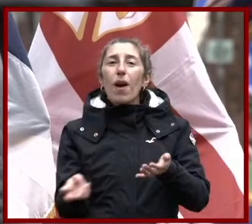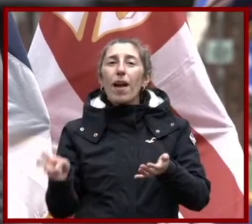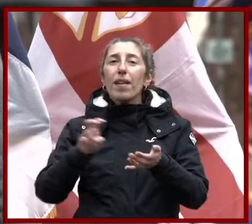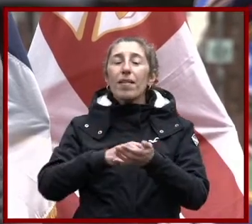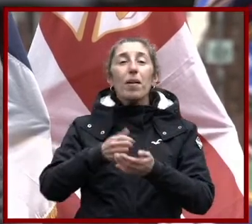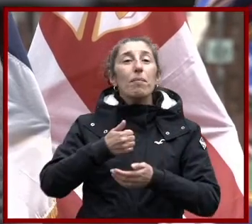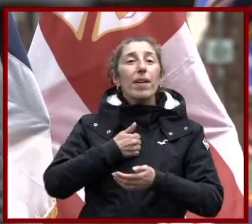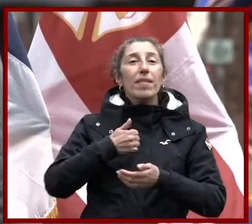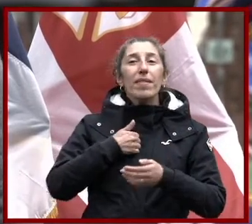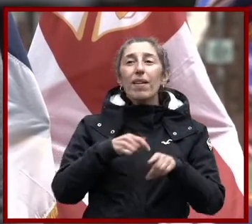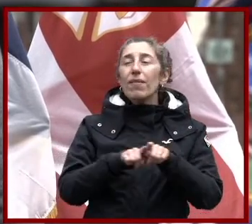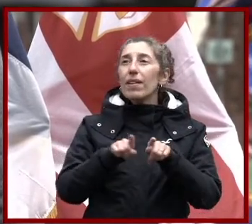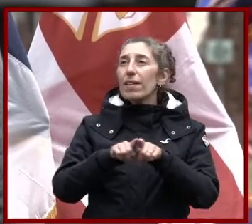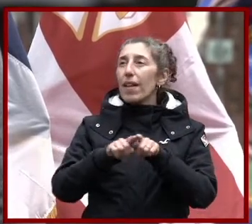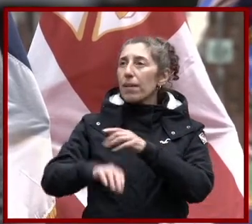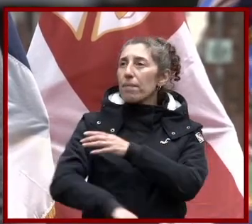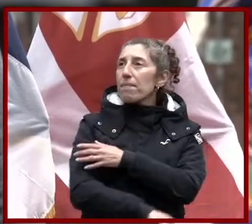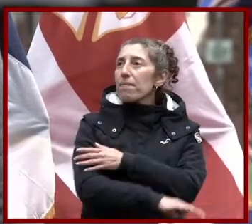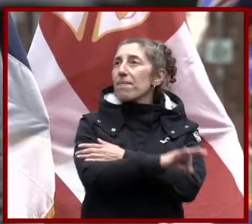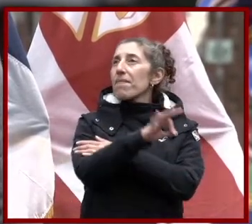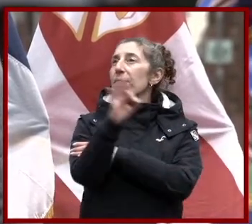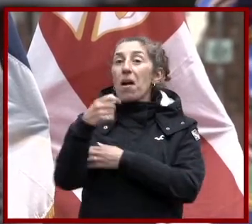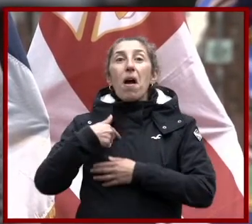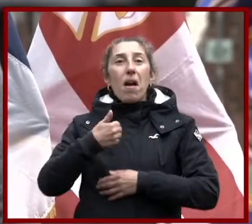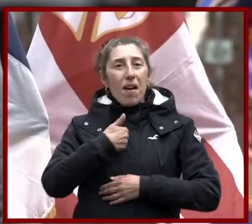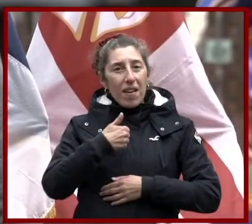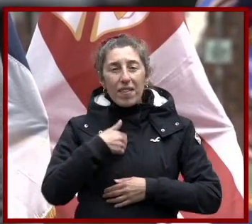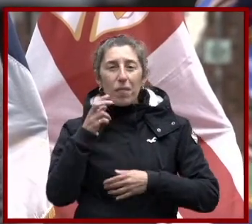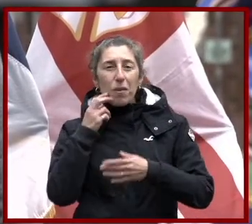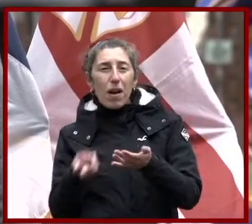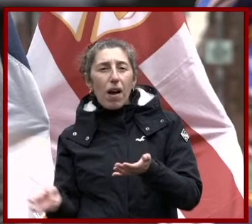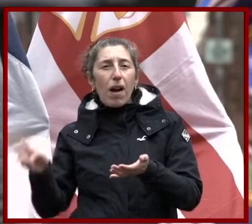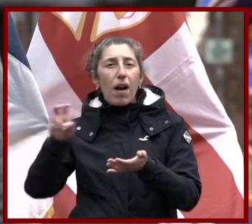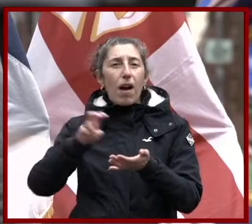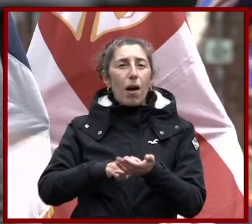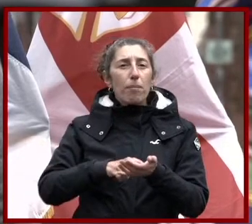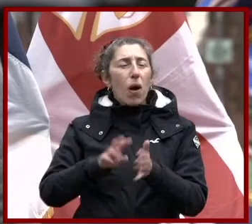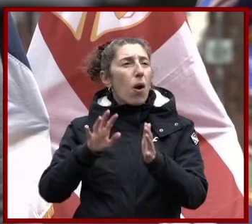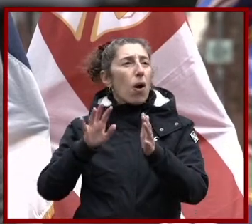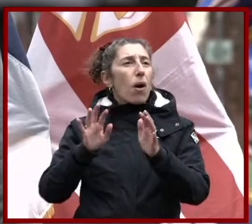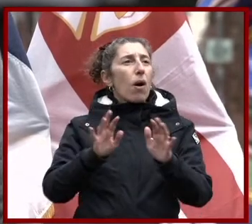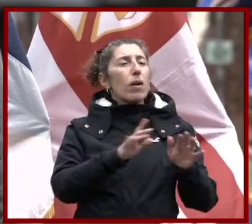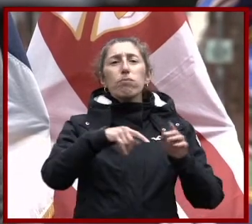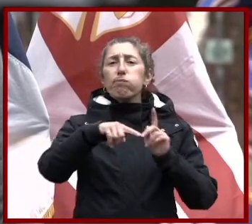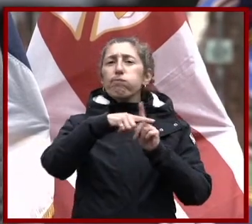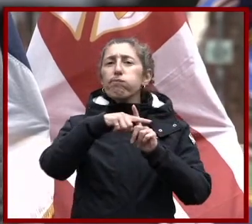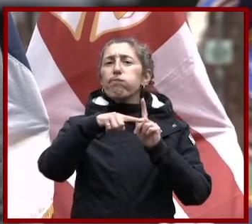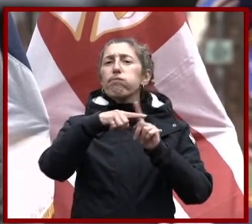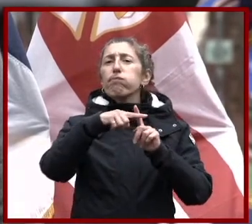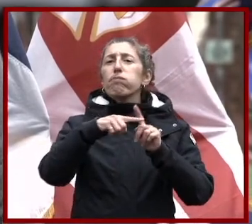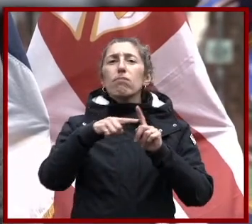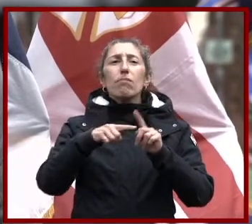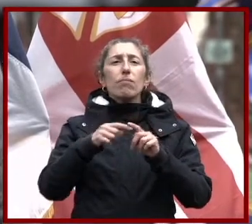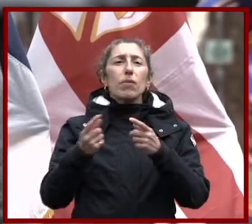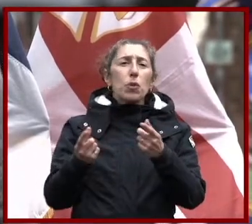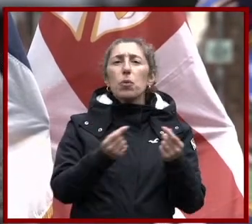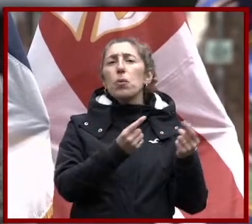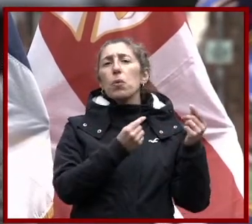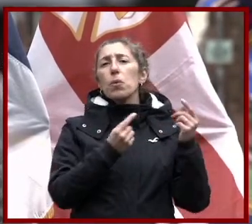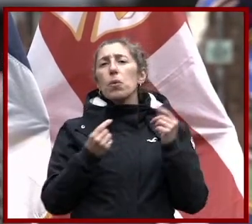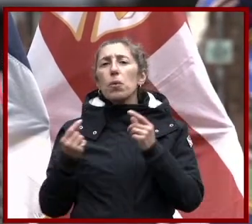I'll rise unafraid. I'll rise up, and I'll do it a thousand